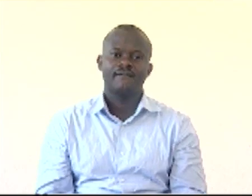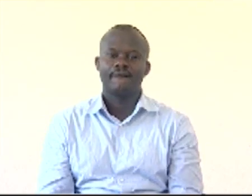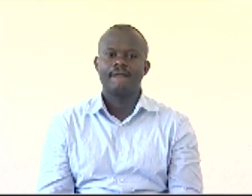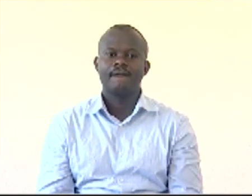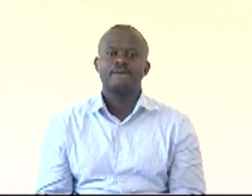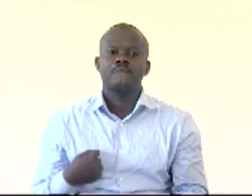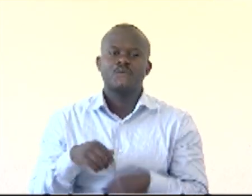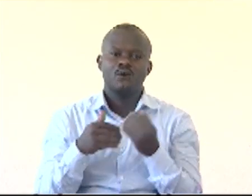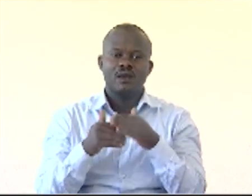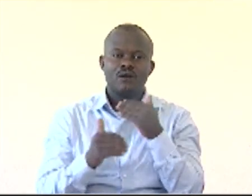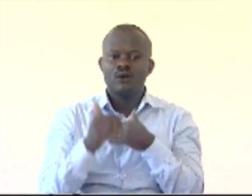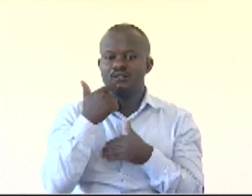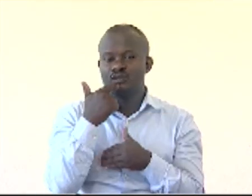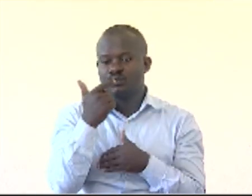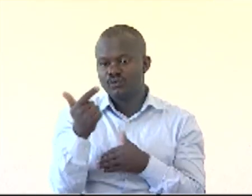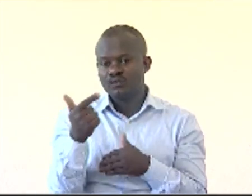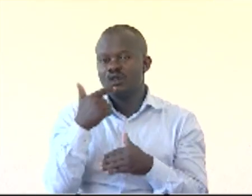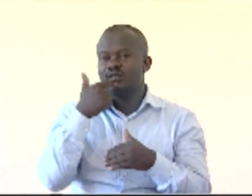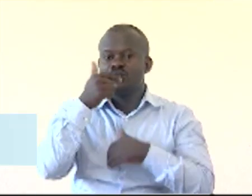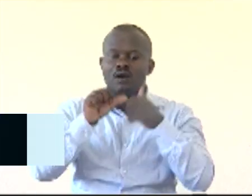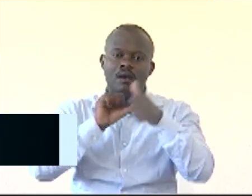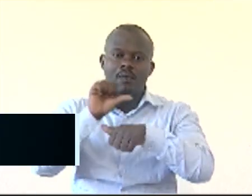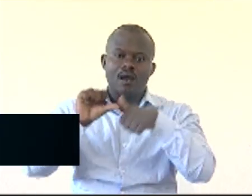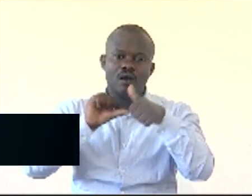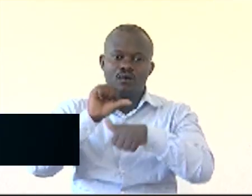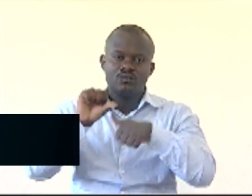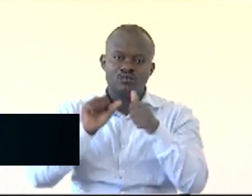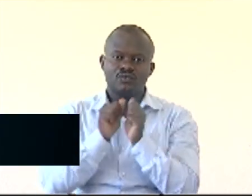we are going to talk about